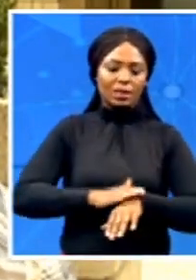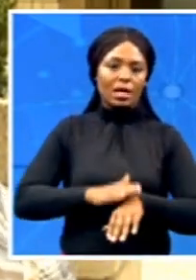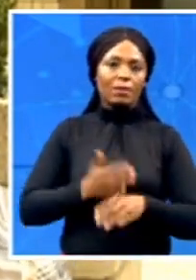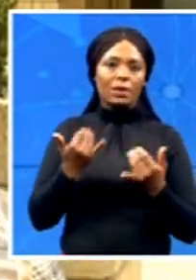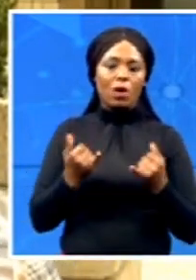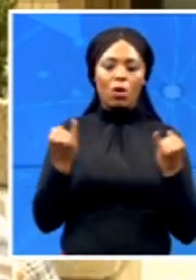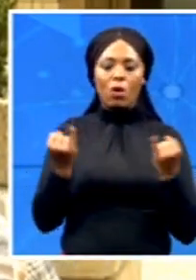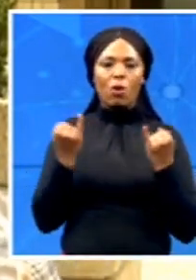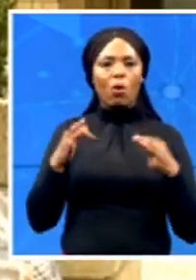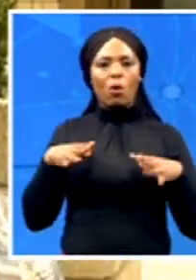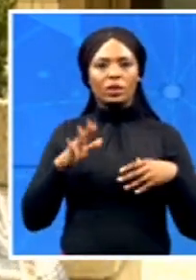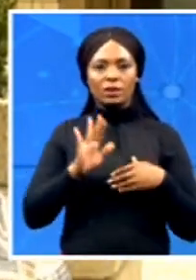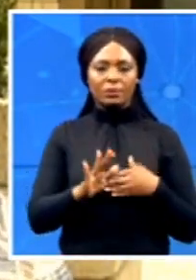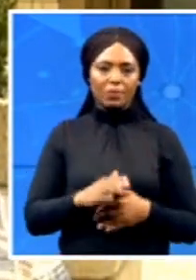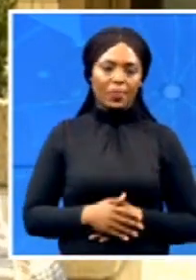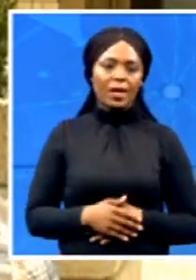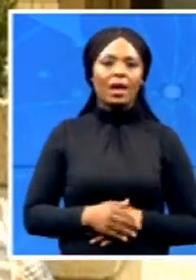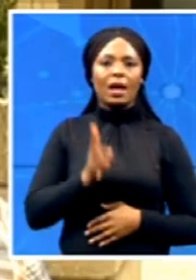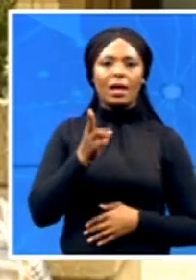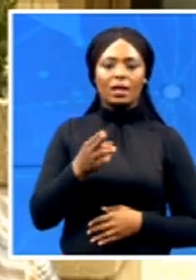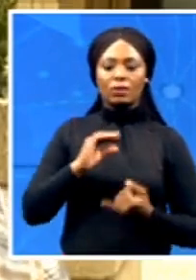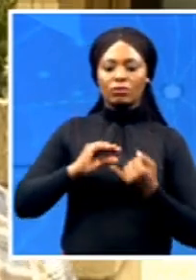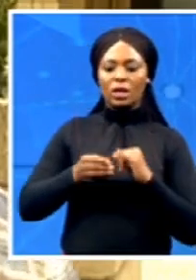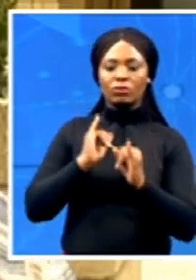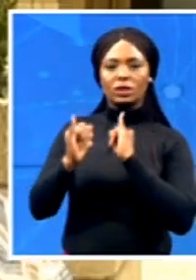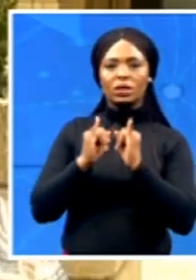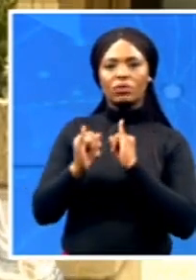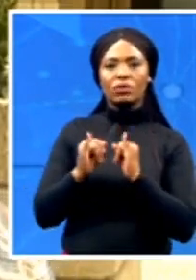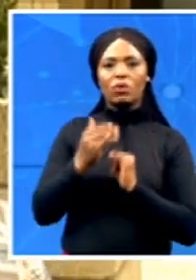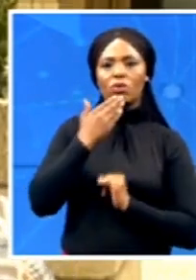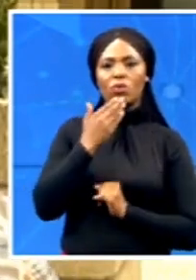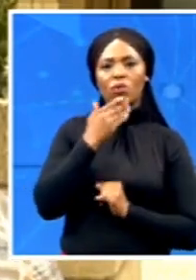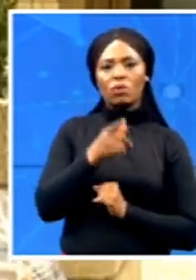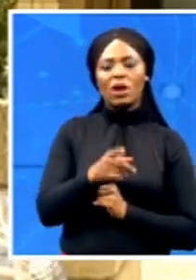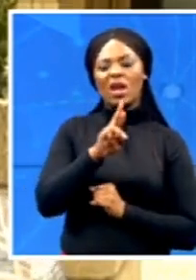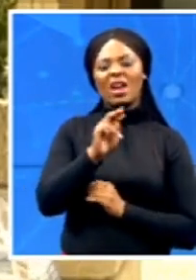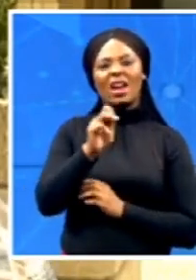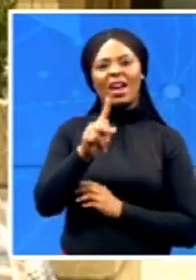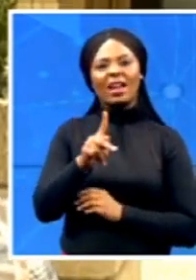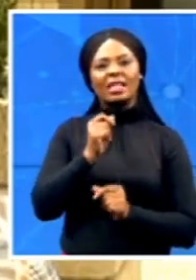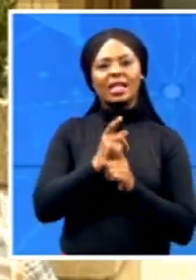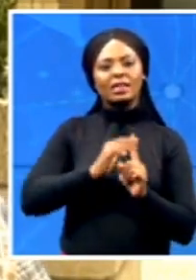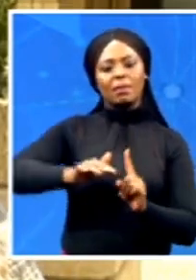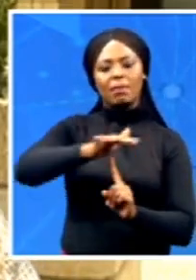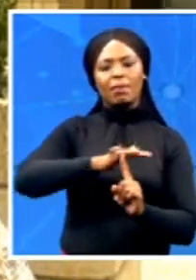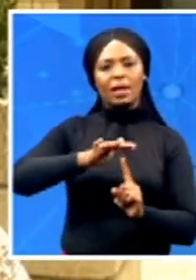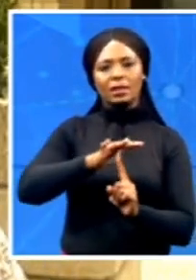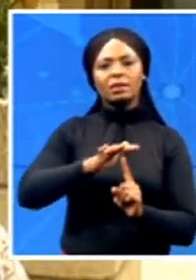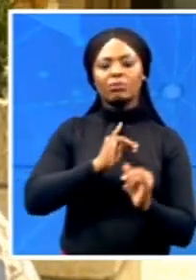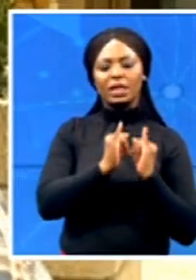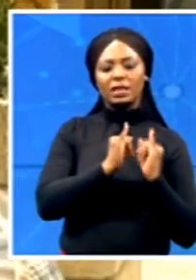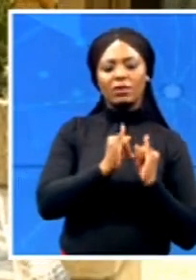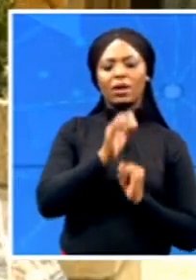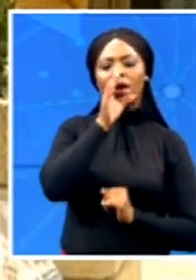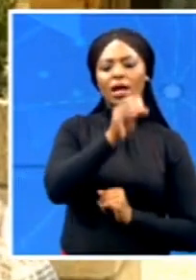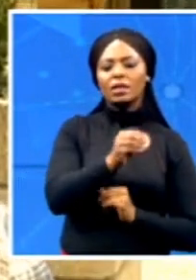to the rank managers, the bus owners, saying business has been booming this year compared to last year.